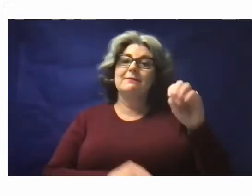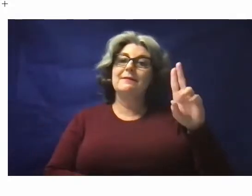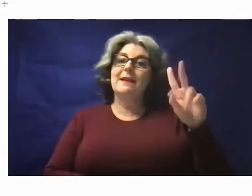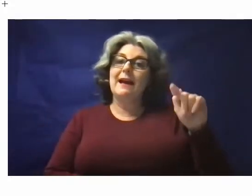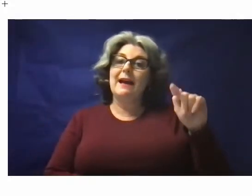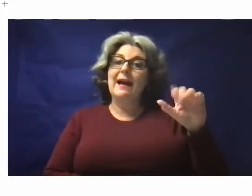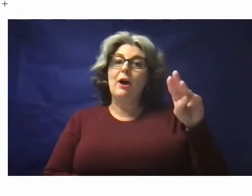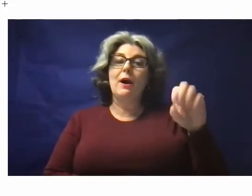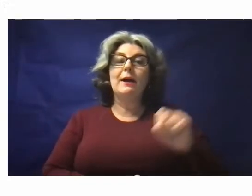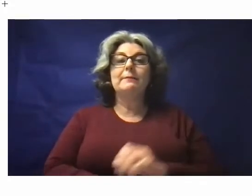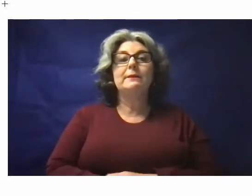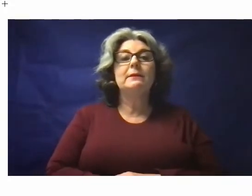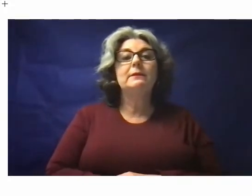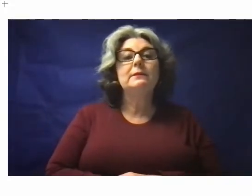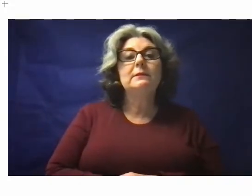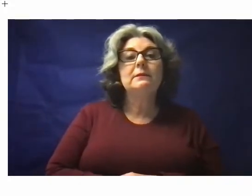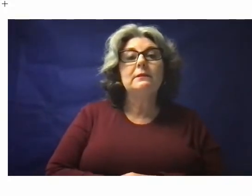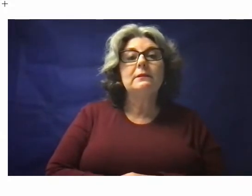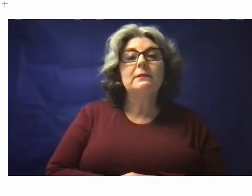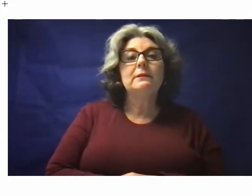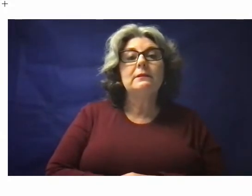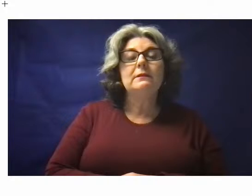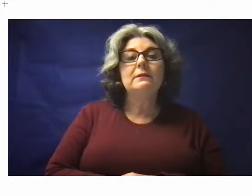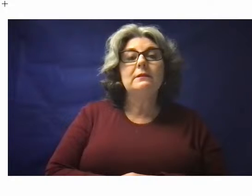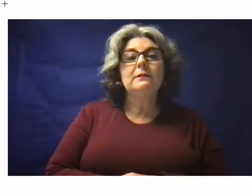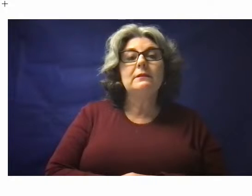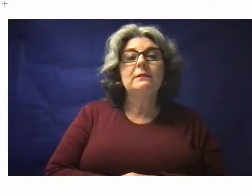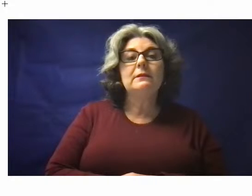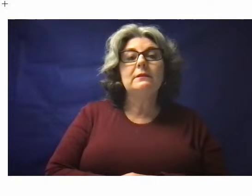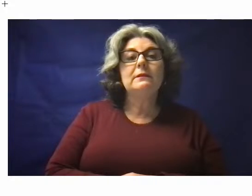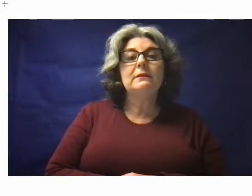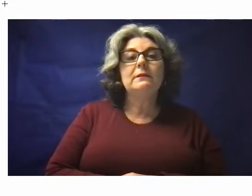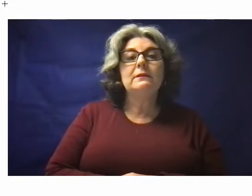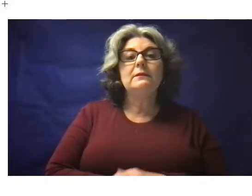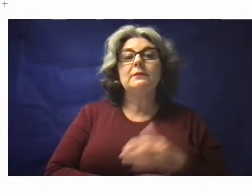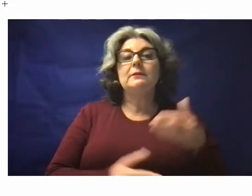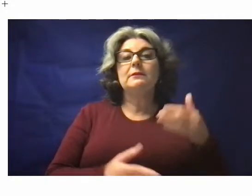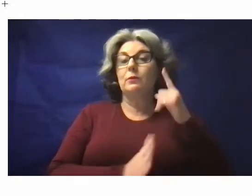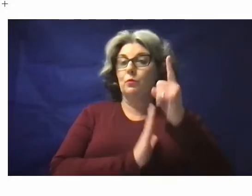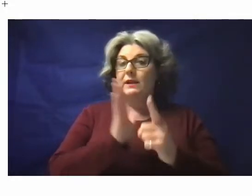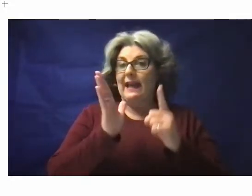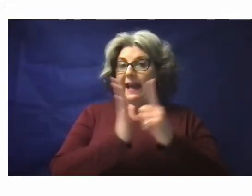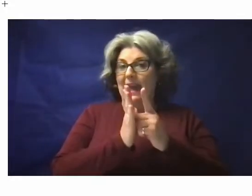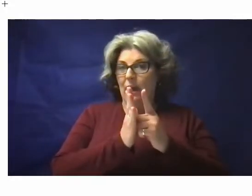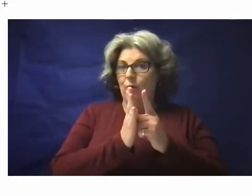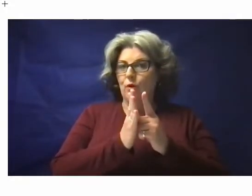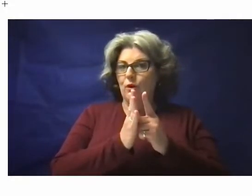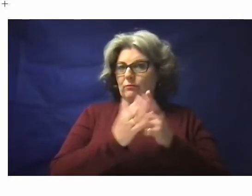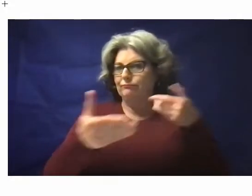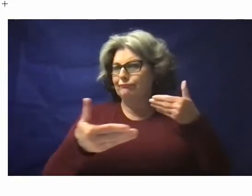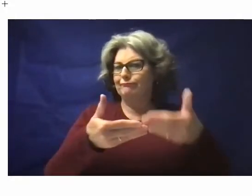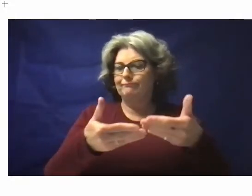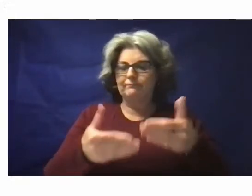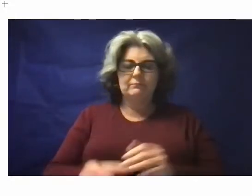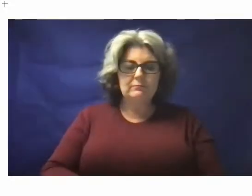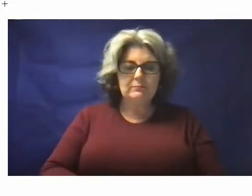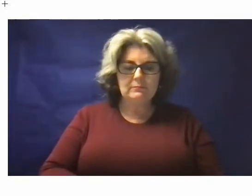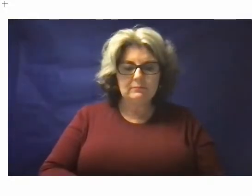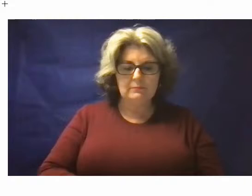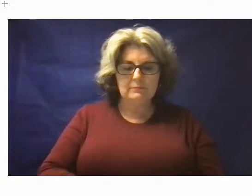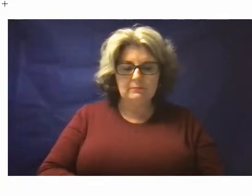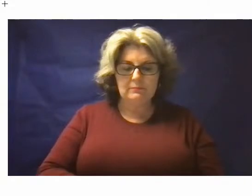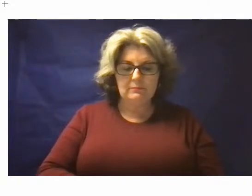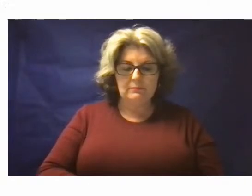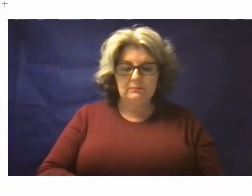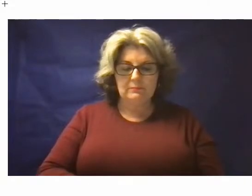Excellent. And if it's okay, I'm just going to ask one more quick question. I know we're coming to our hour end here. When we're thinking about